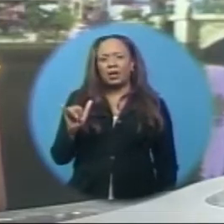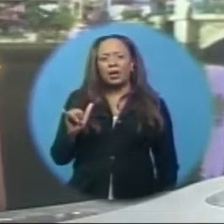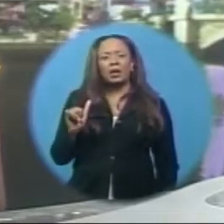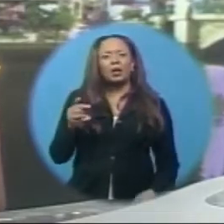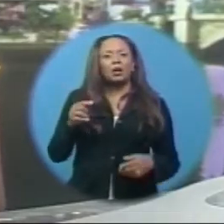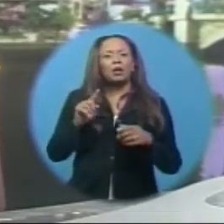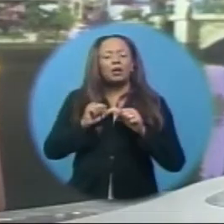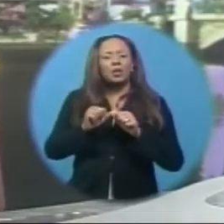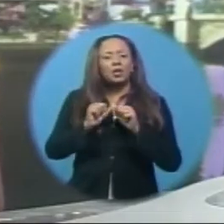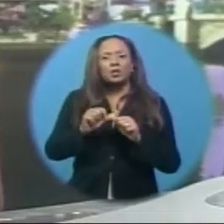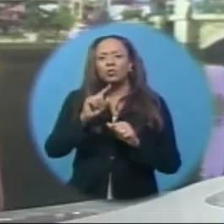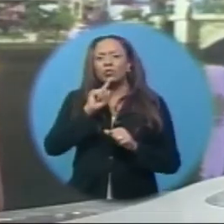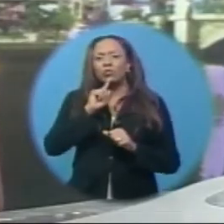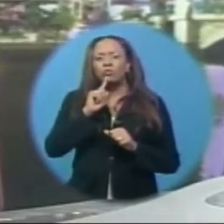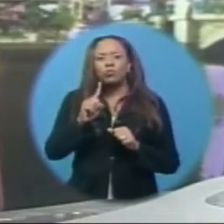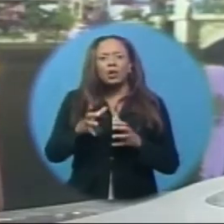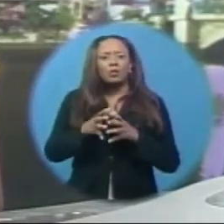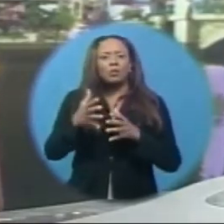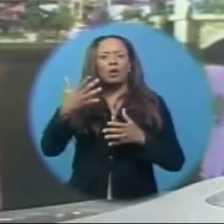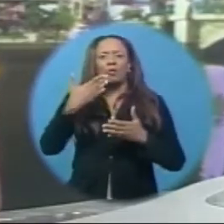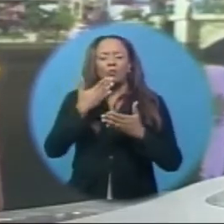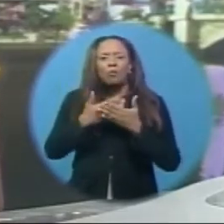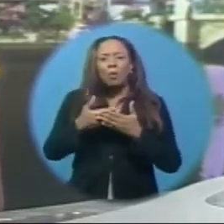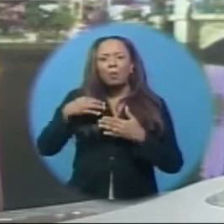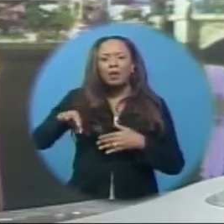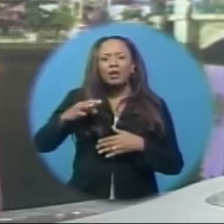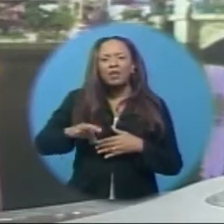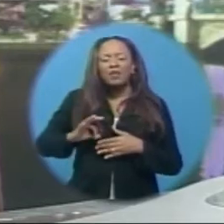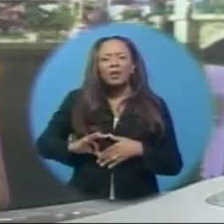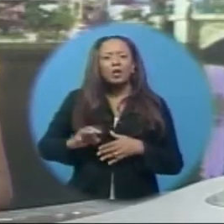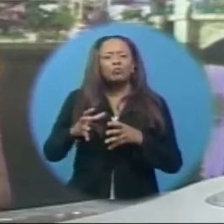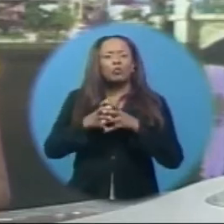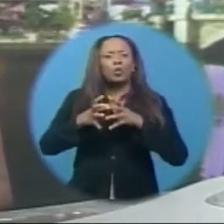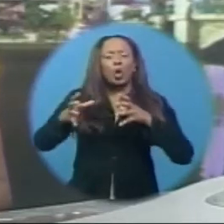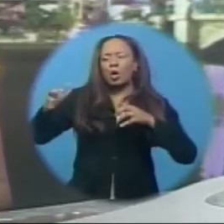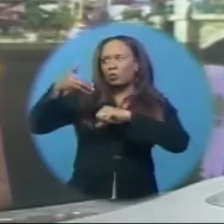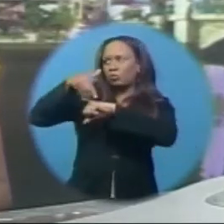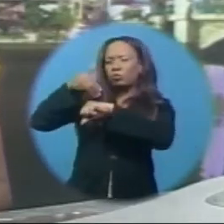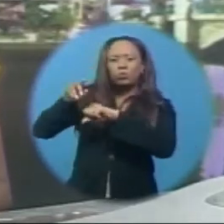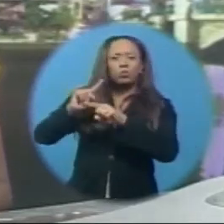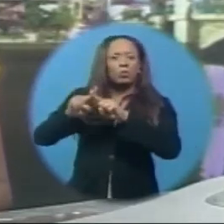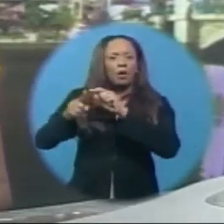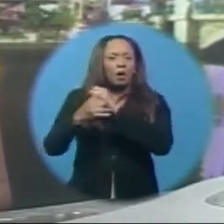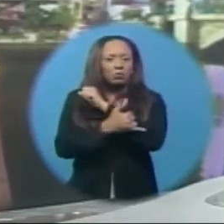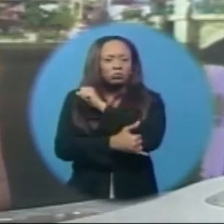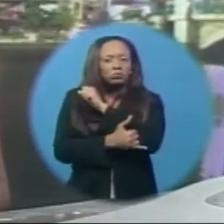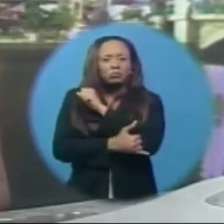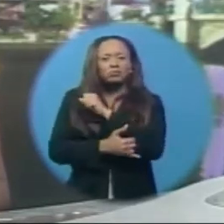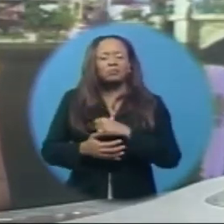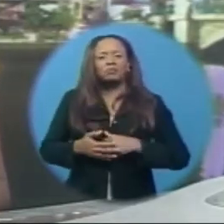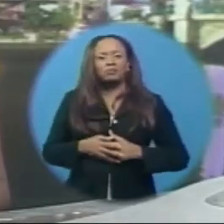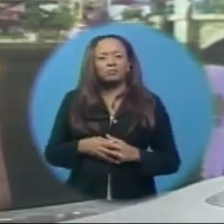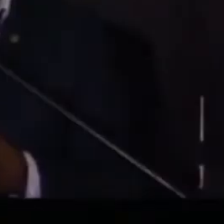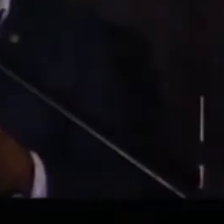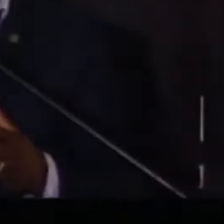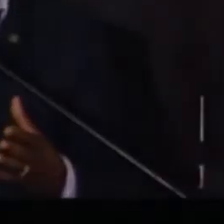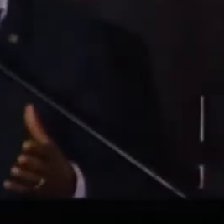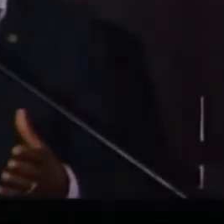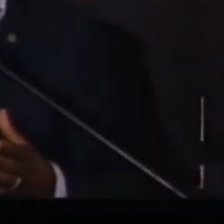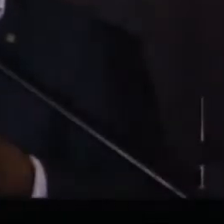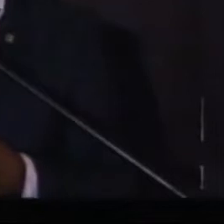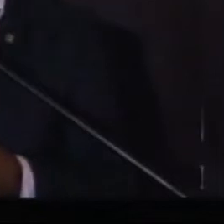$90 million in rum to the European Union alone between 2012 and 2016. Whenever I travel